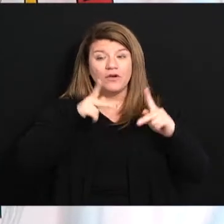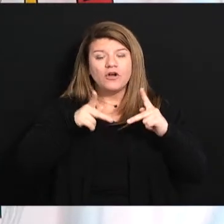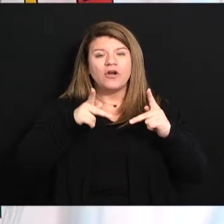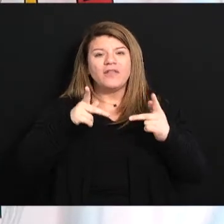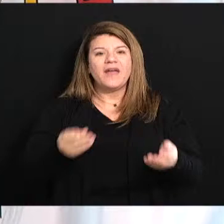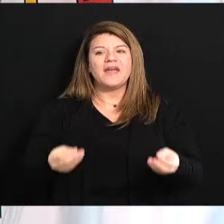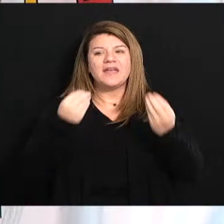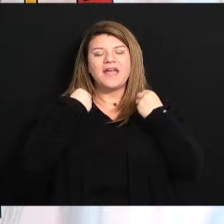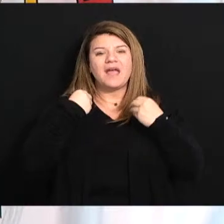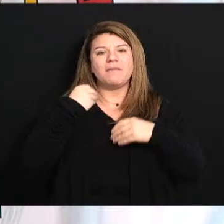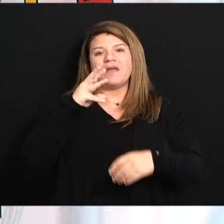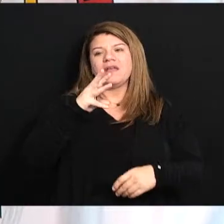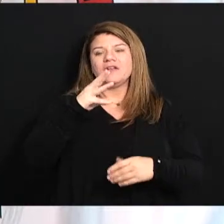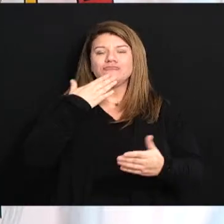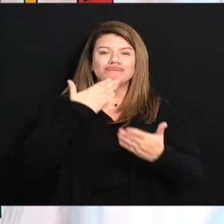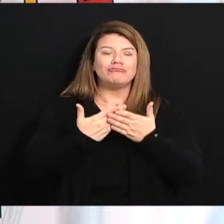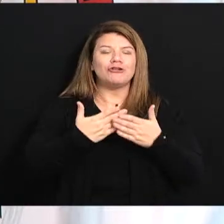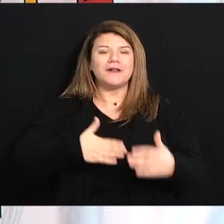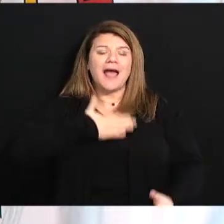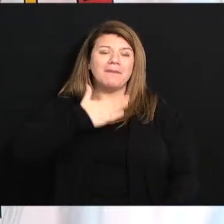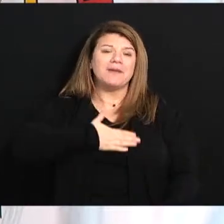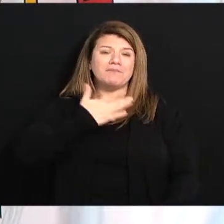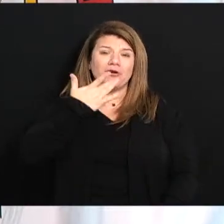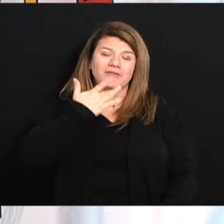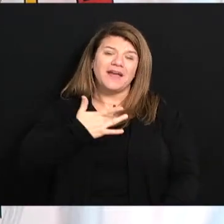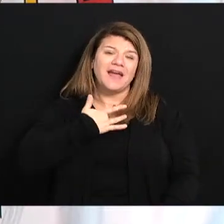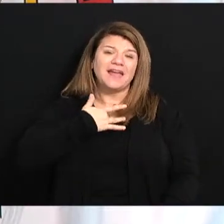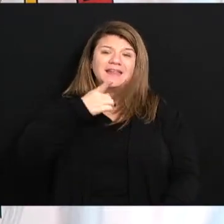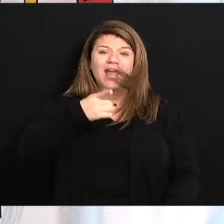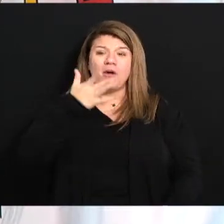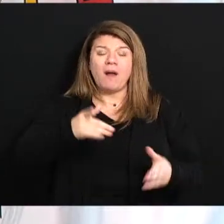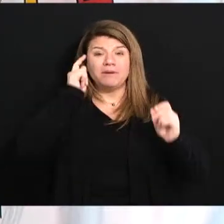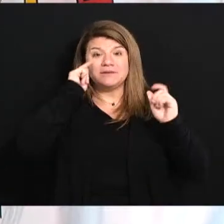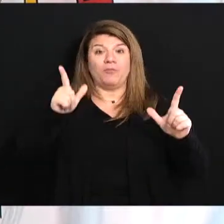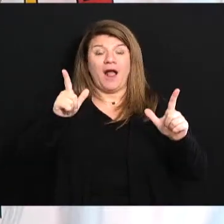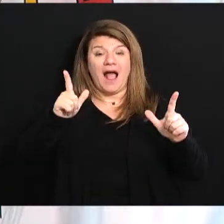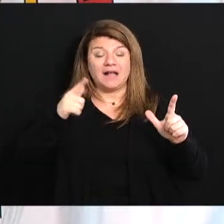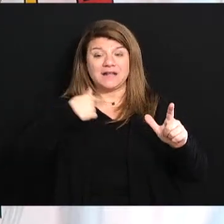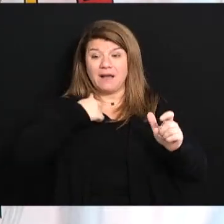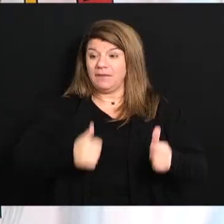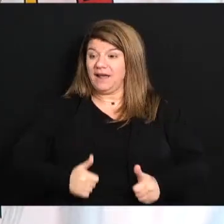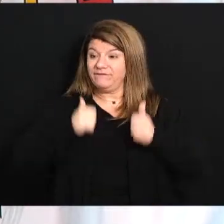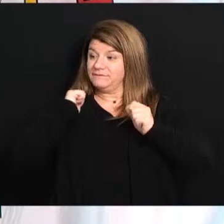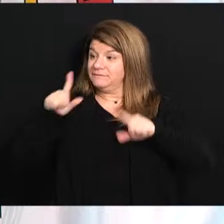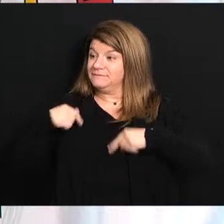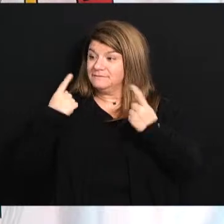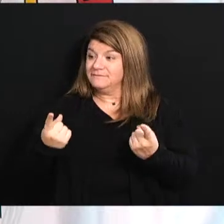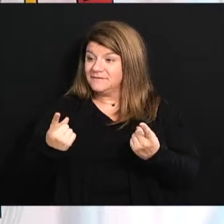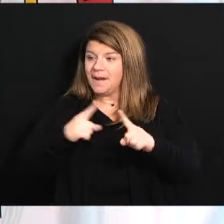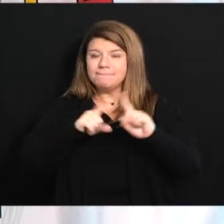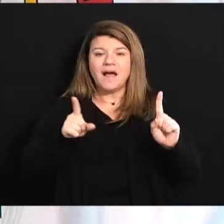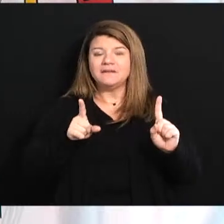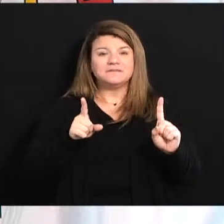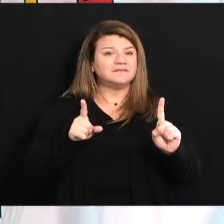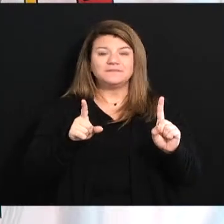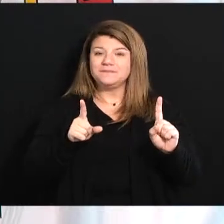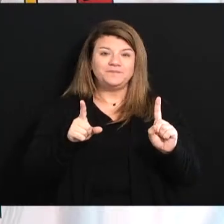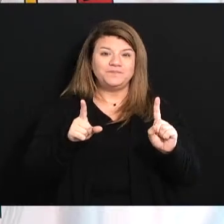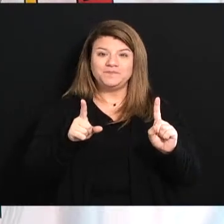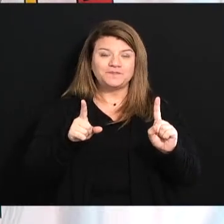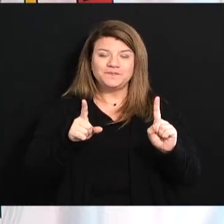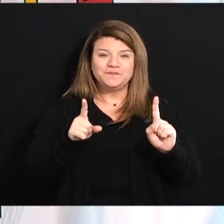me the well wishes on my birthday. They were probably surprised I made it this long, but nevertheless,